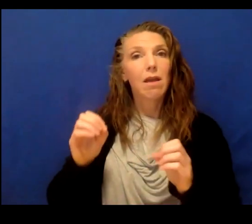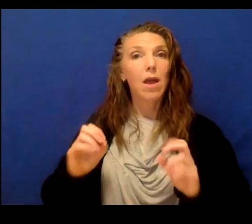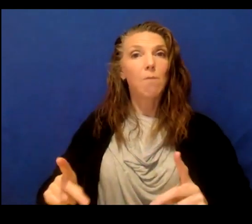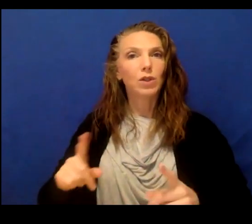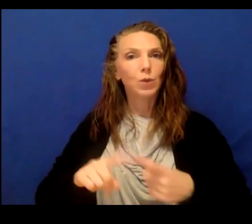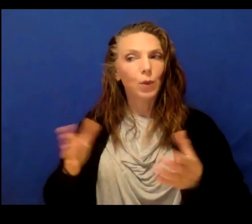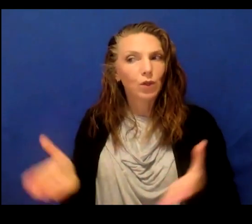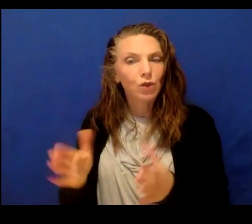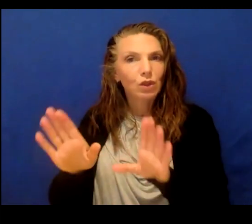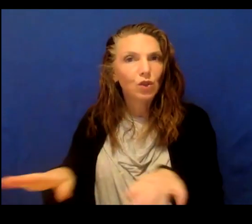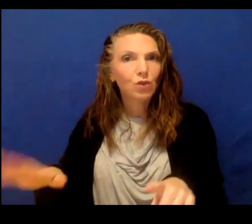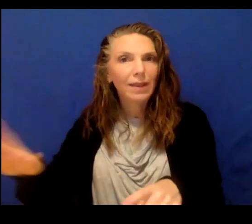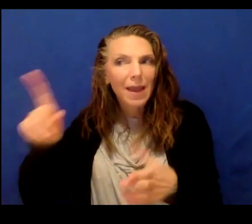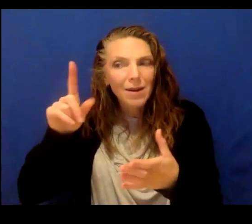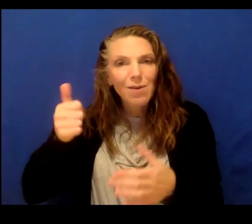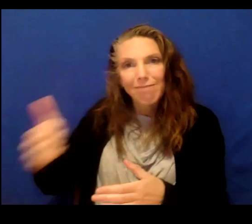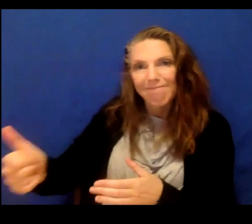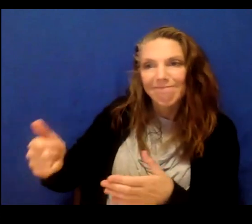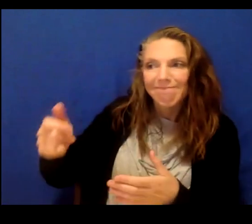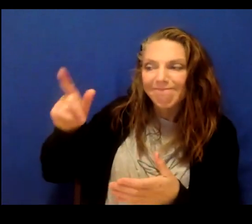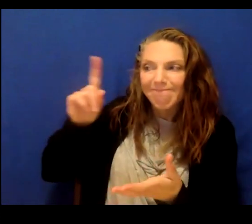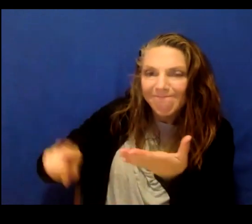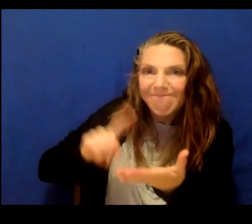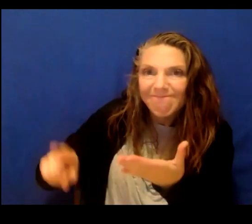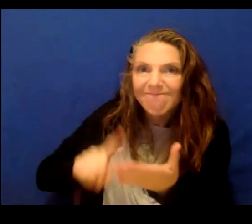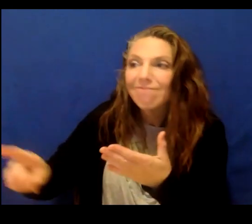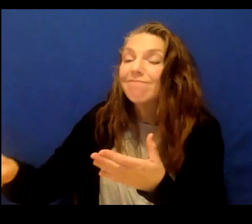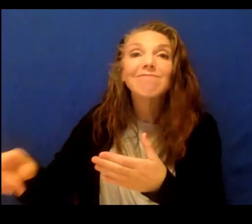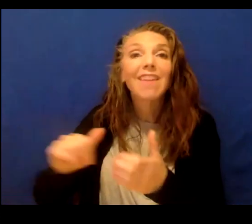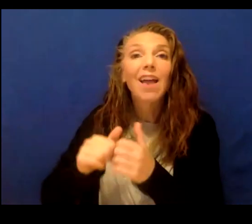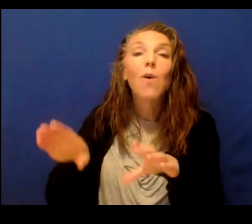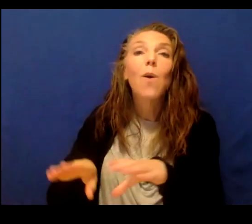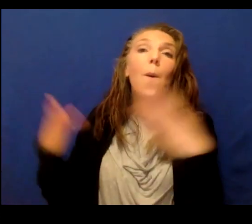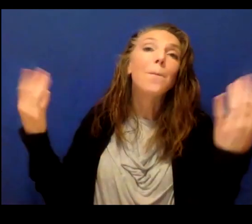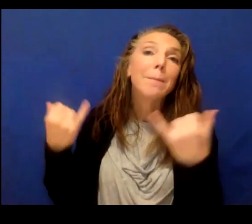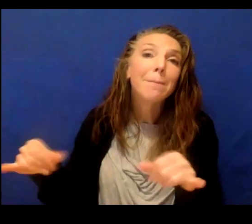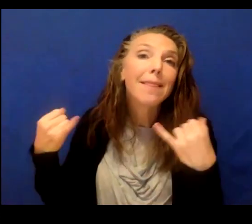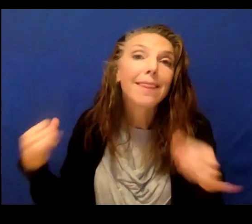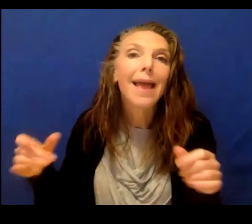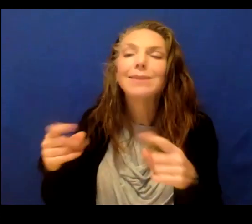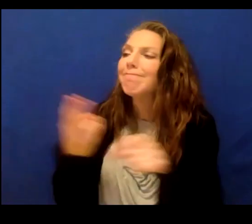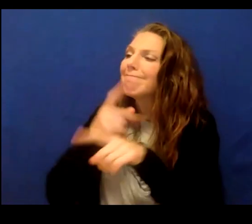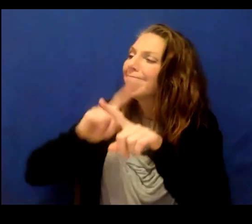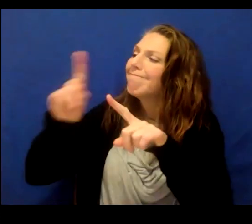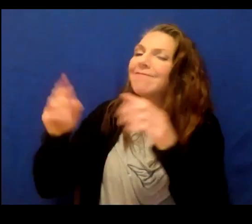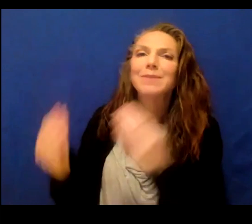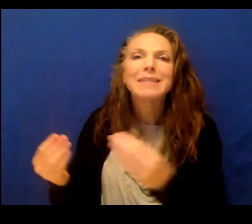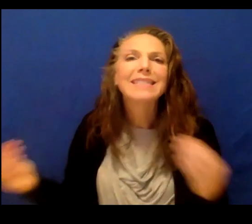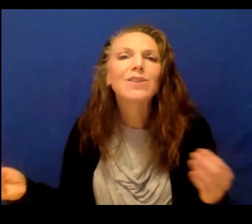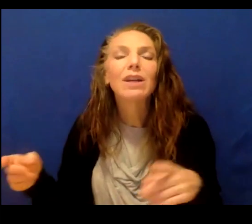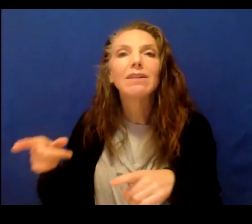to encourage children's exploration through open-ended play and to explore materials in their own way